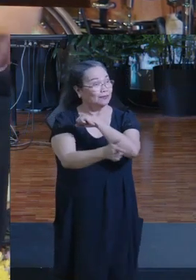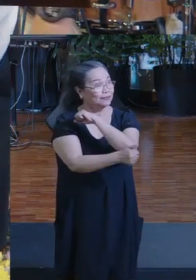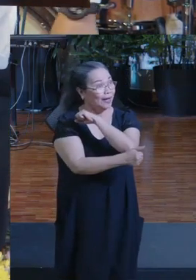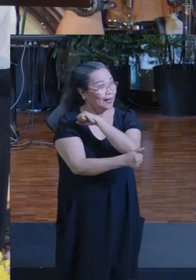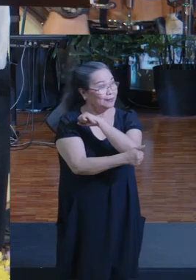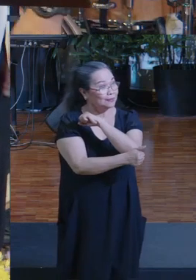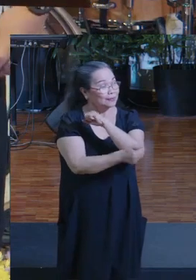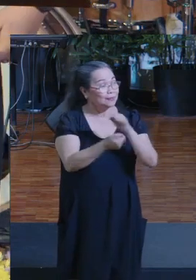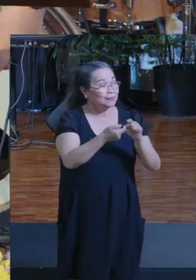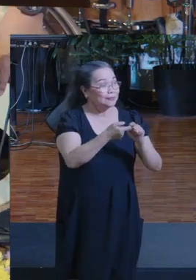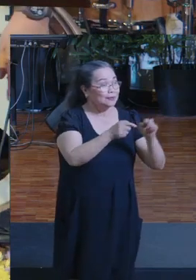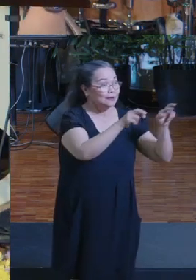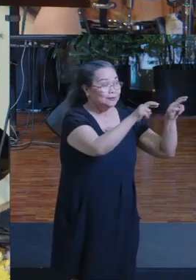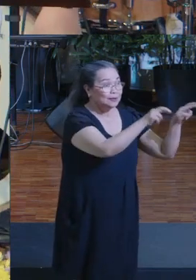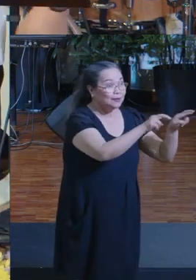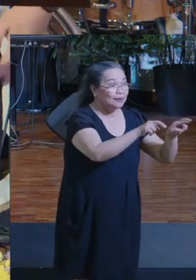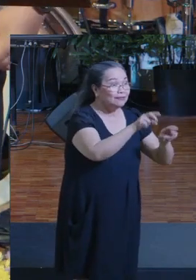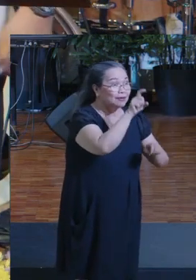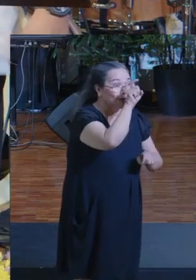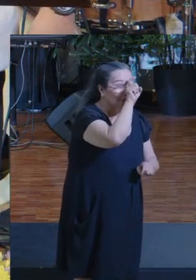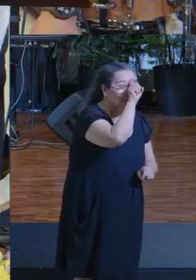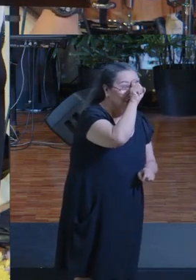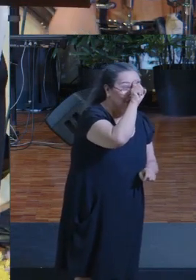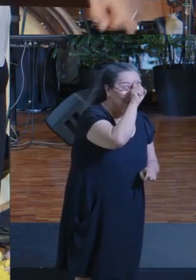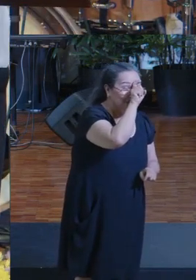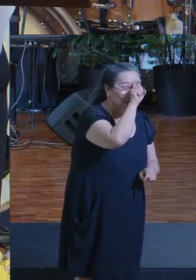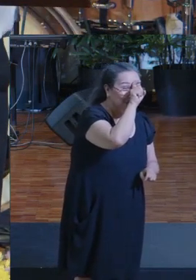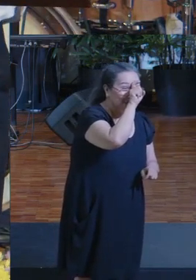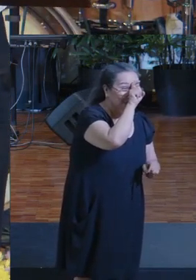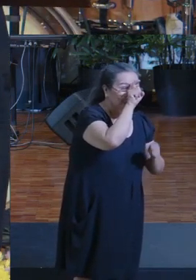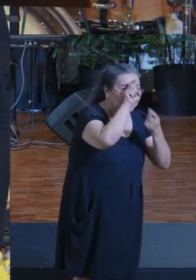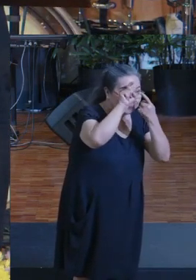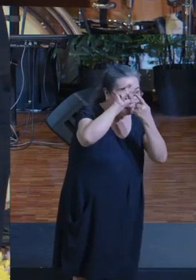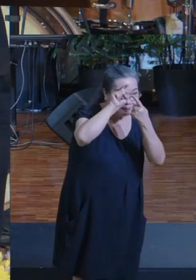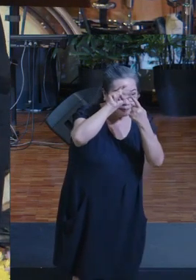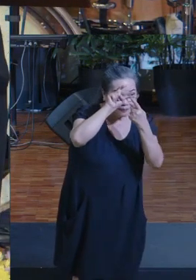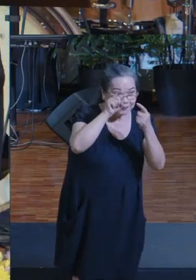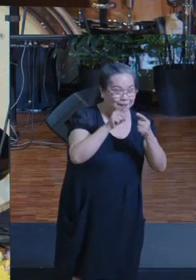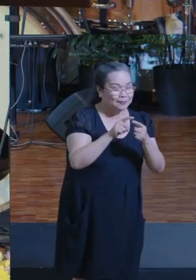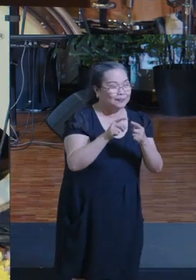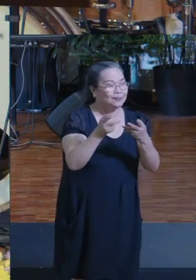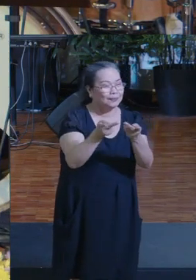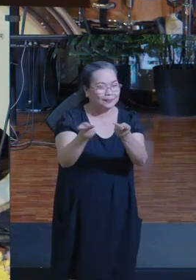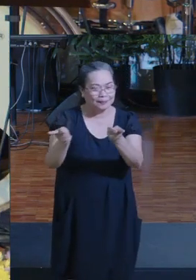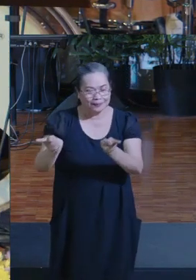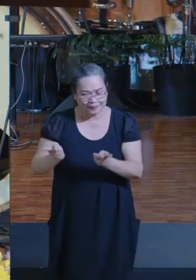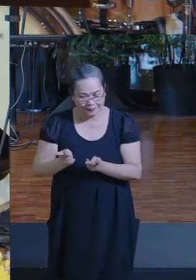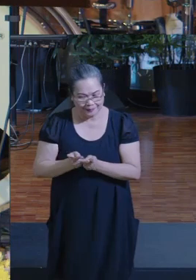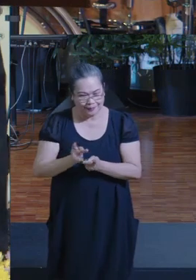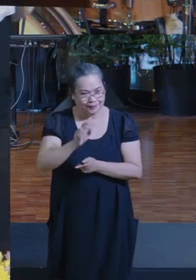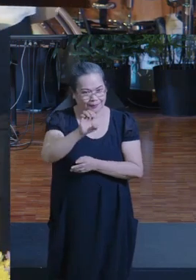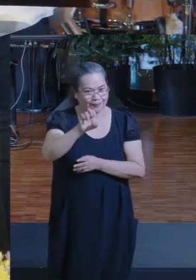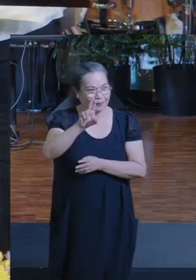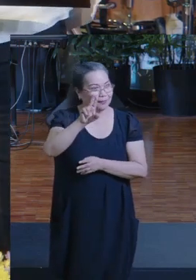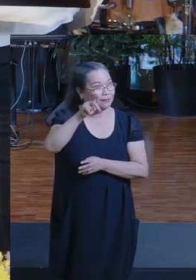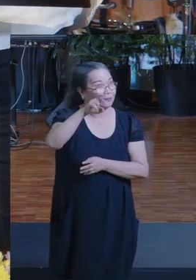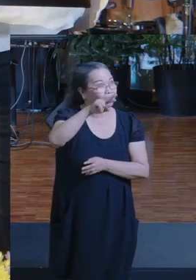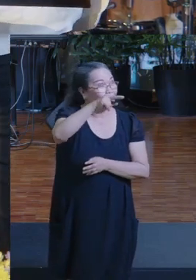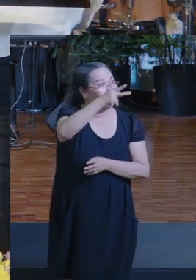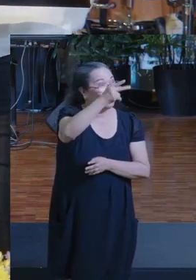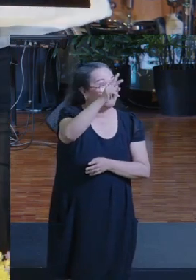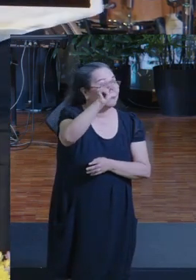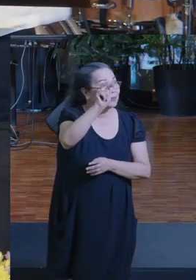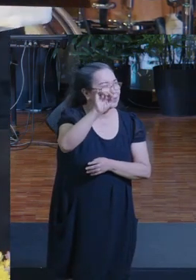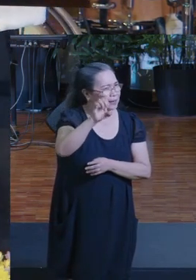is from the river of Egypt, the brook of Egypt, to the river Euphrates. Alam niyo kung nasaan yung